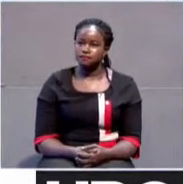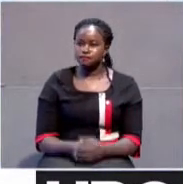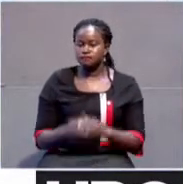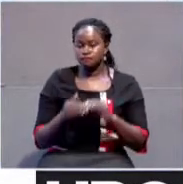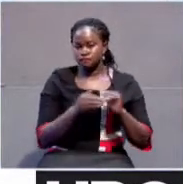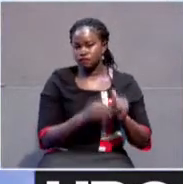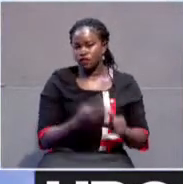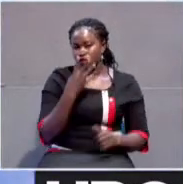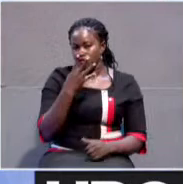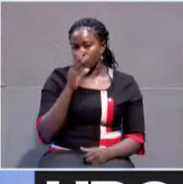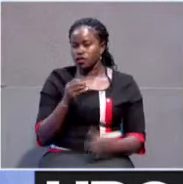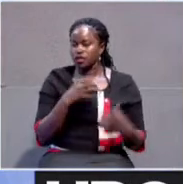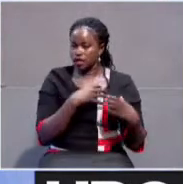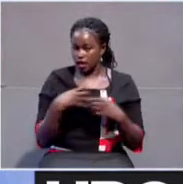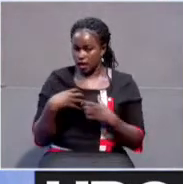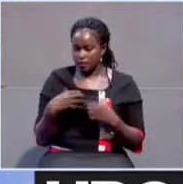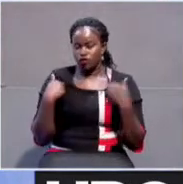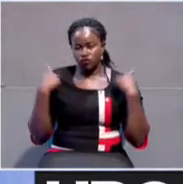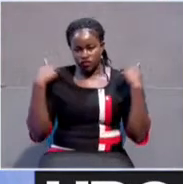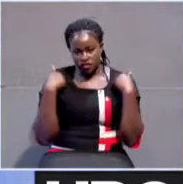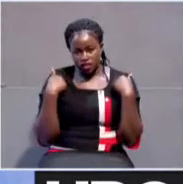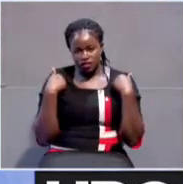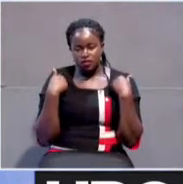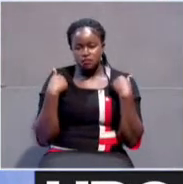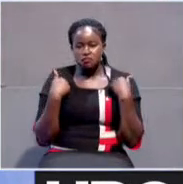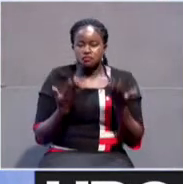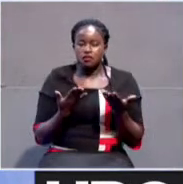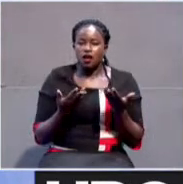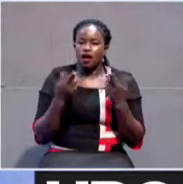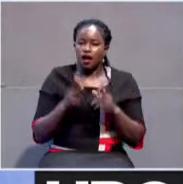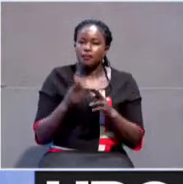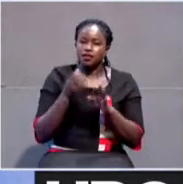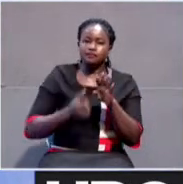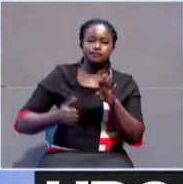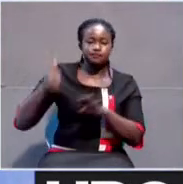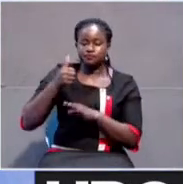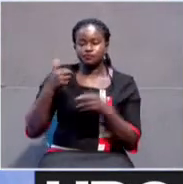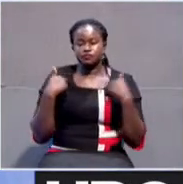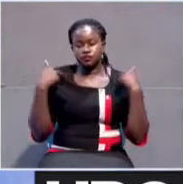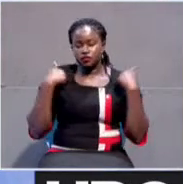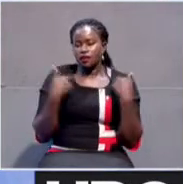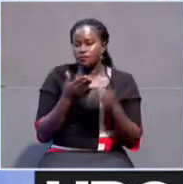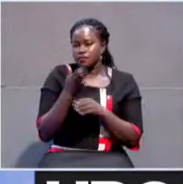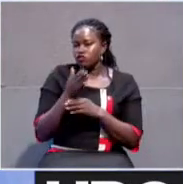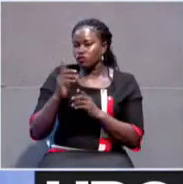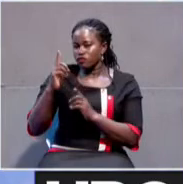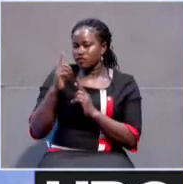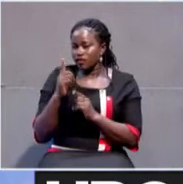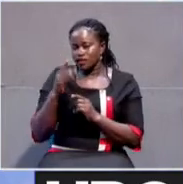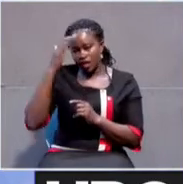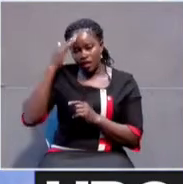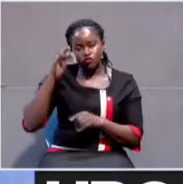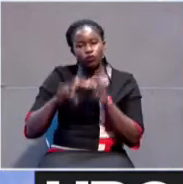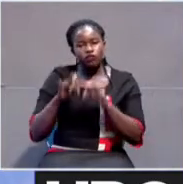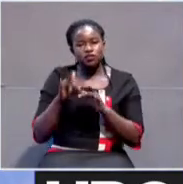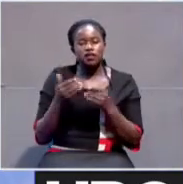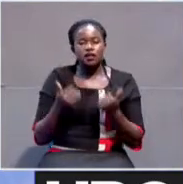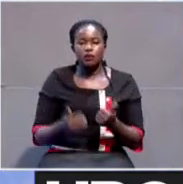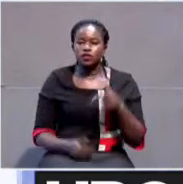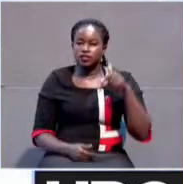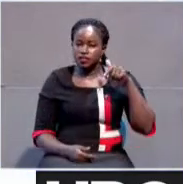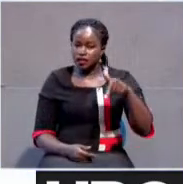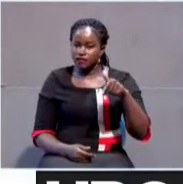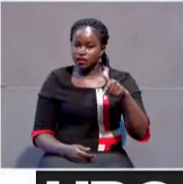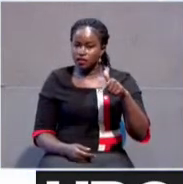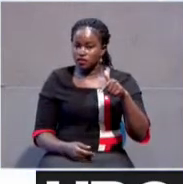40 UPDF officers have been decorated at the Ministry of Defense headquarters in Mbuya. 7 of